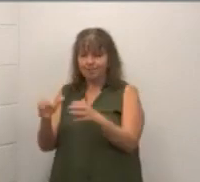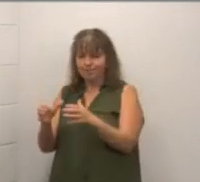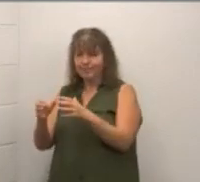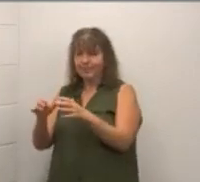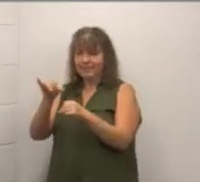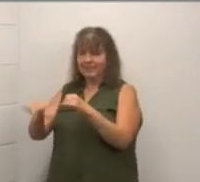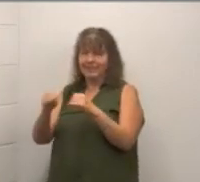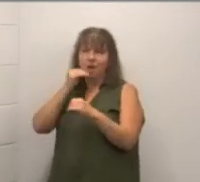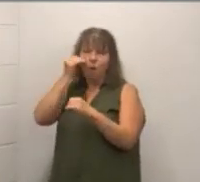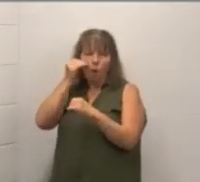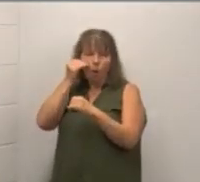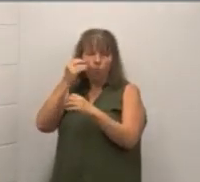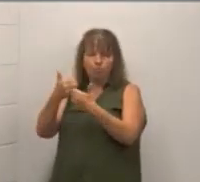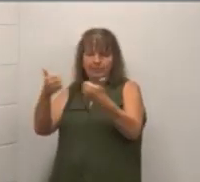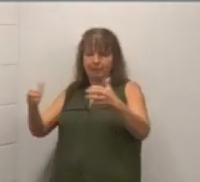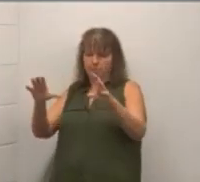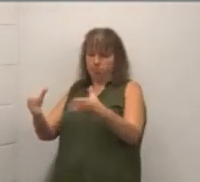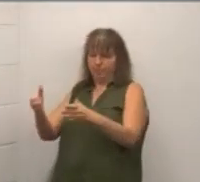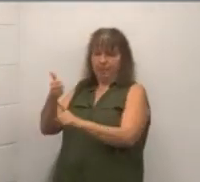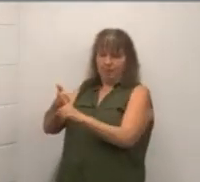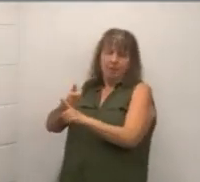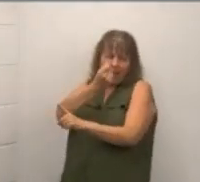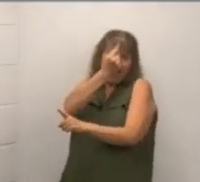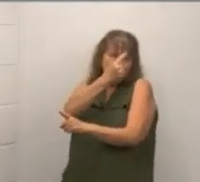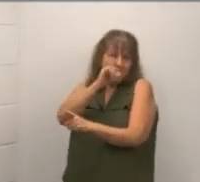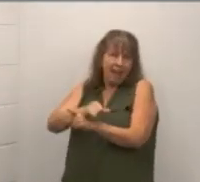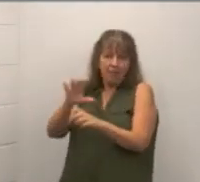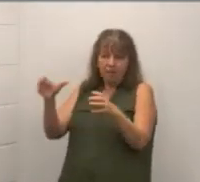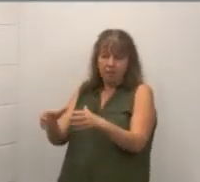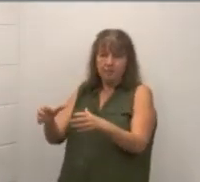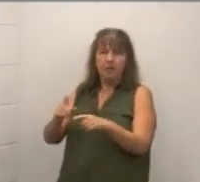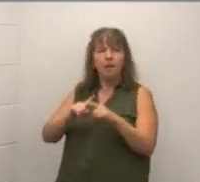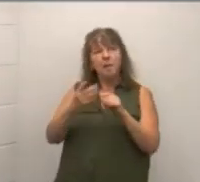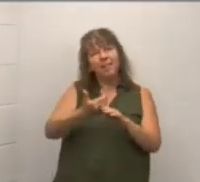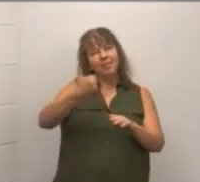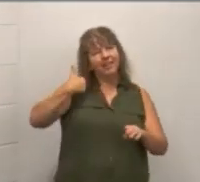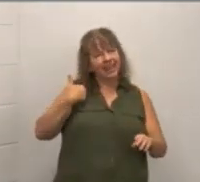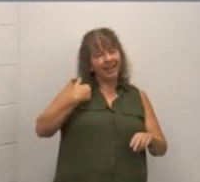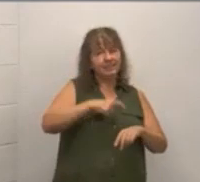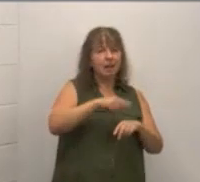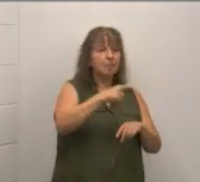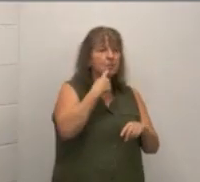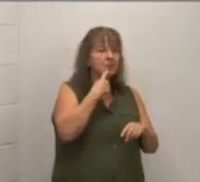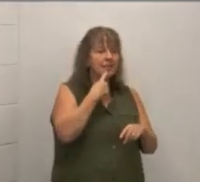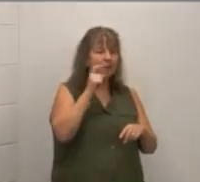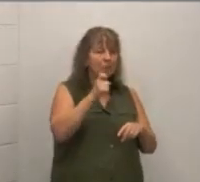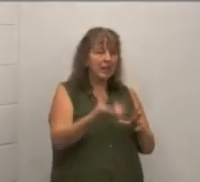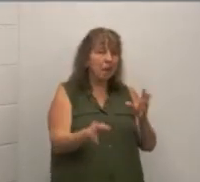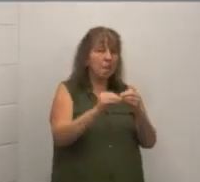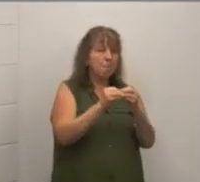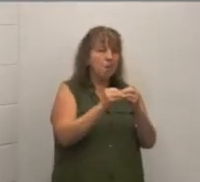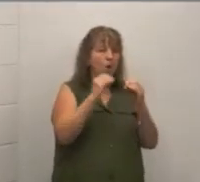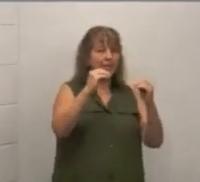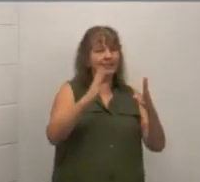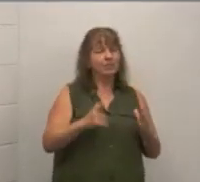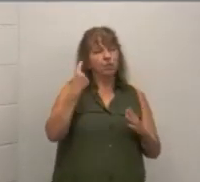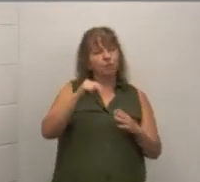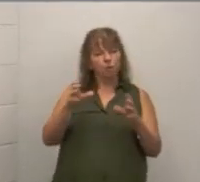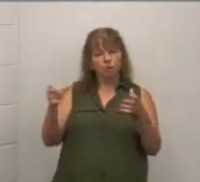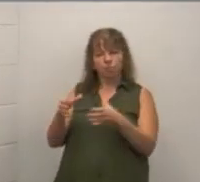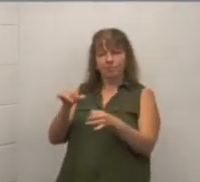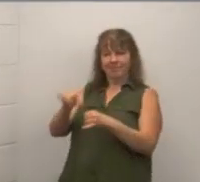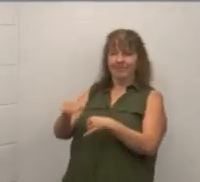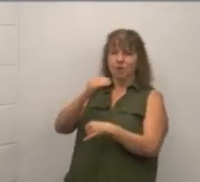learners separate. Based on your comments in the last Q&A, you need to find additional teachers for the remote learners. Isn't that